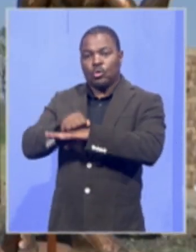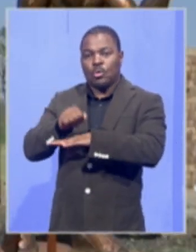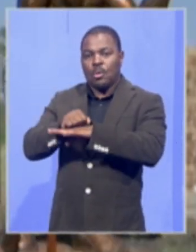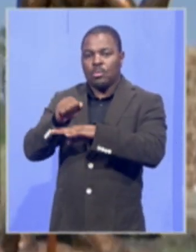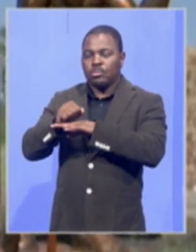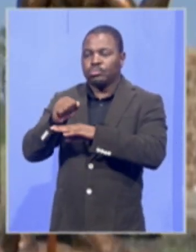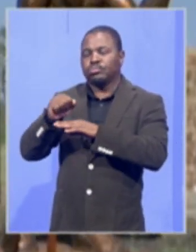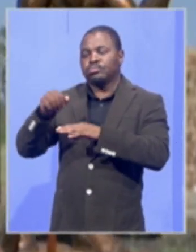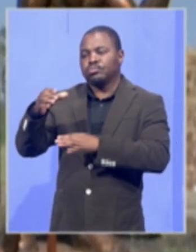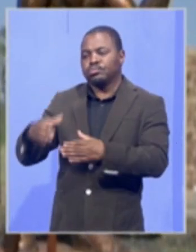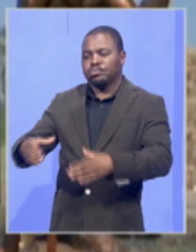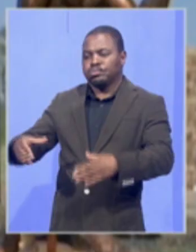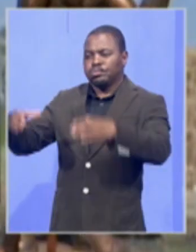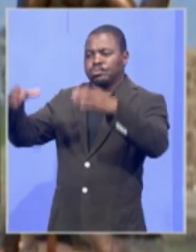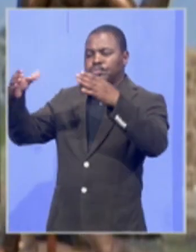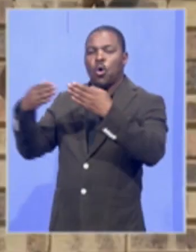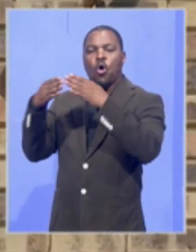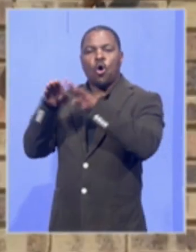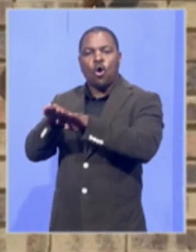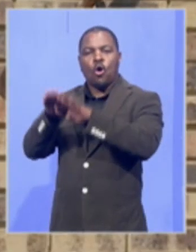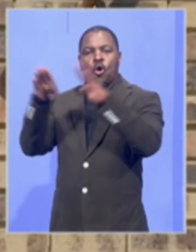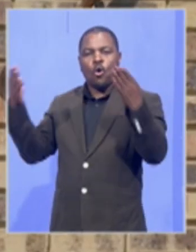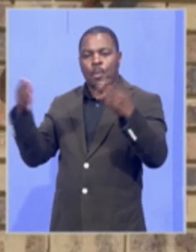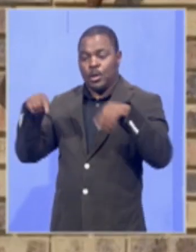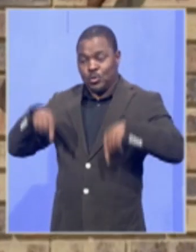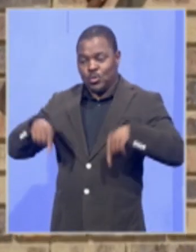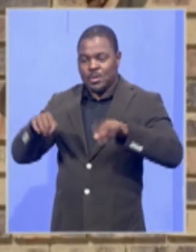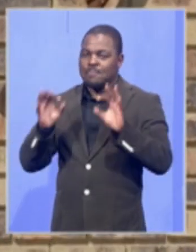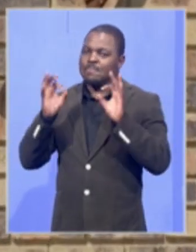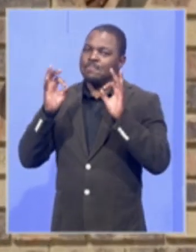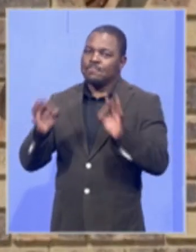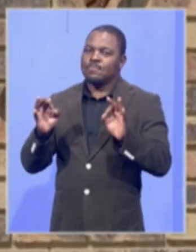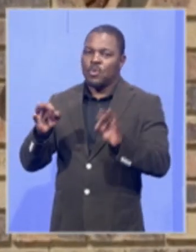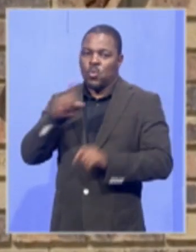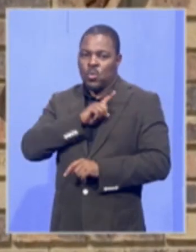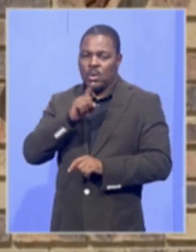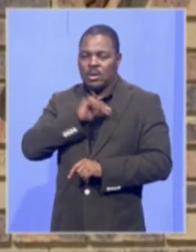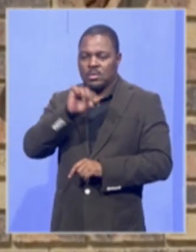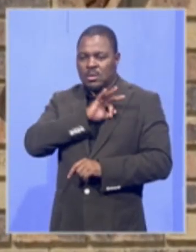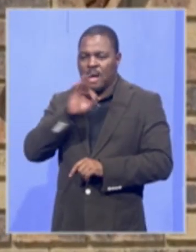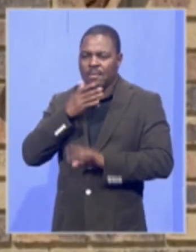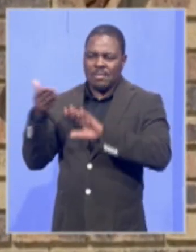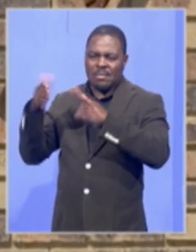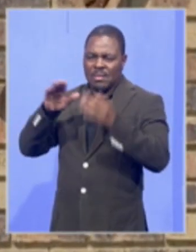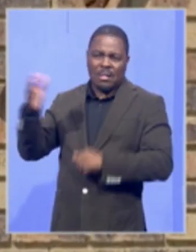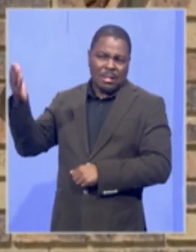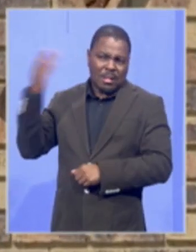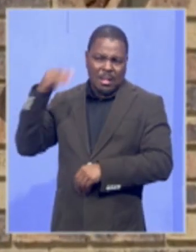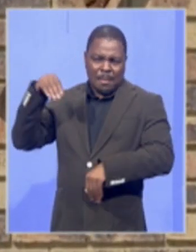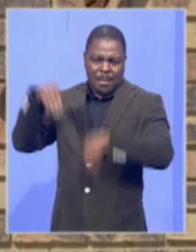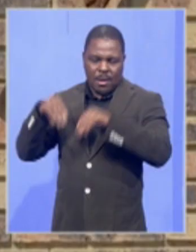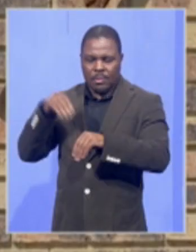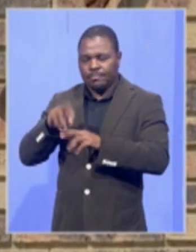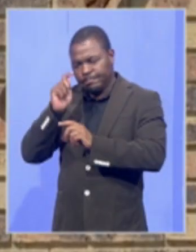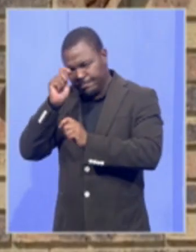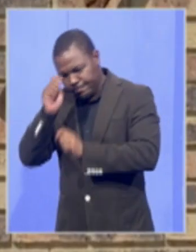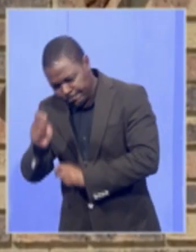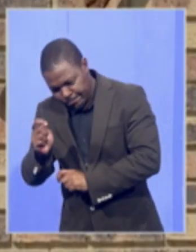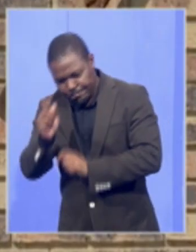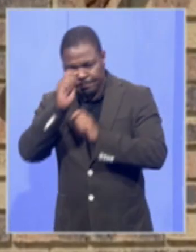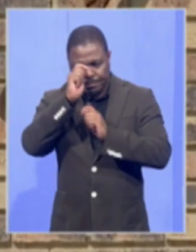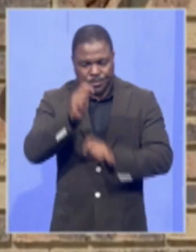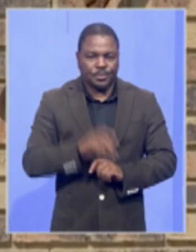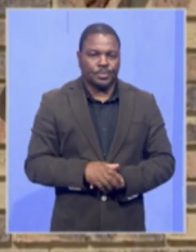seemahale di ile tsa bulwa semmuso sa Salobeke kajeno ho tlotla basebetsi ba hlokahaletseng merafong. Rona